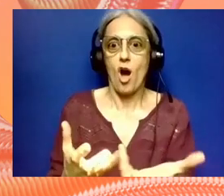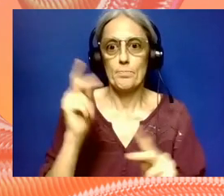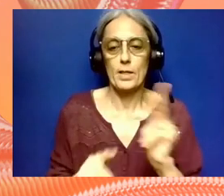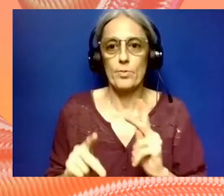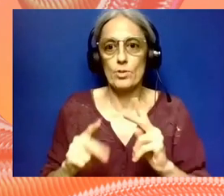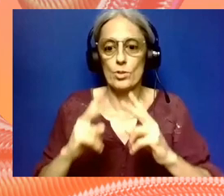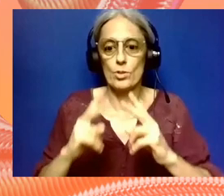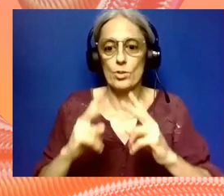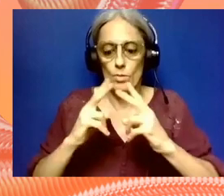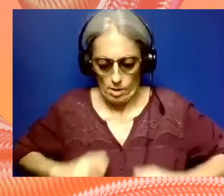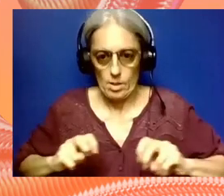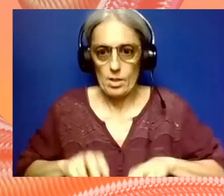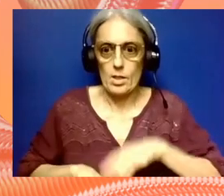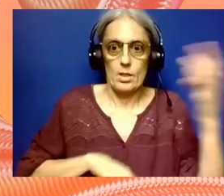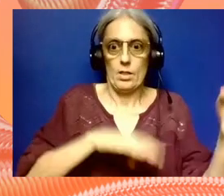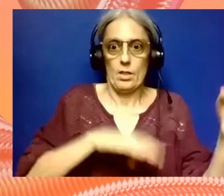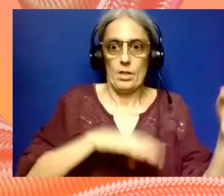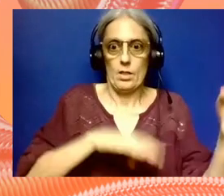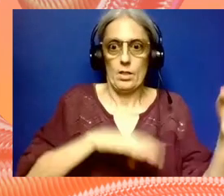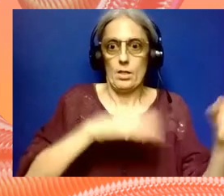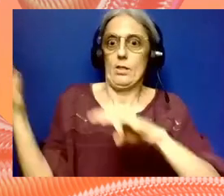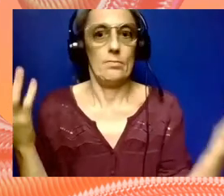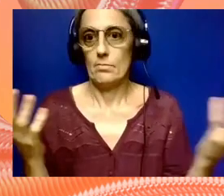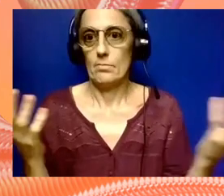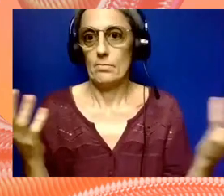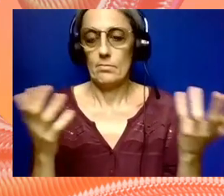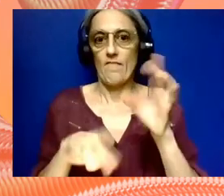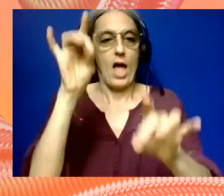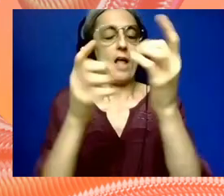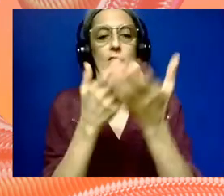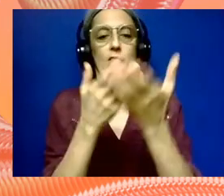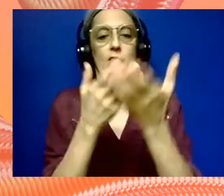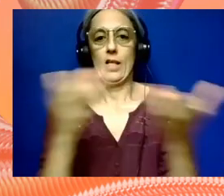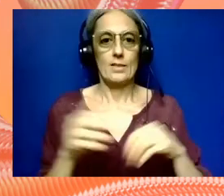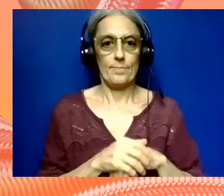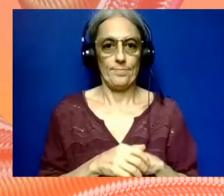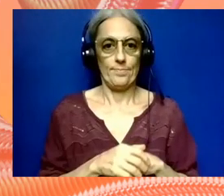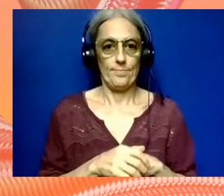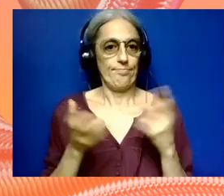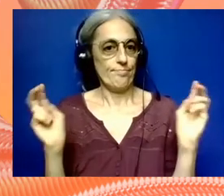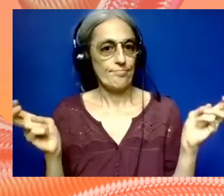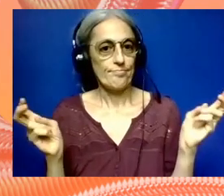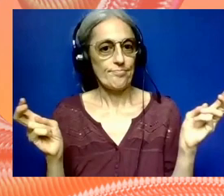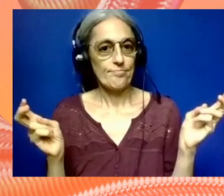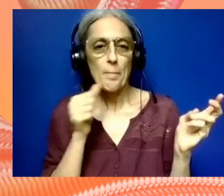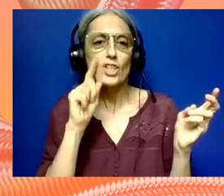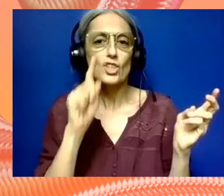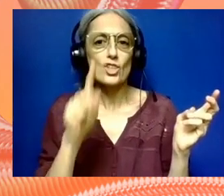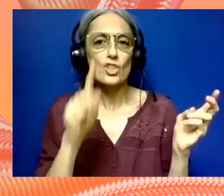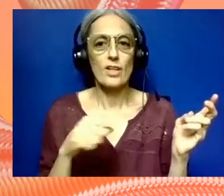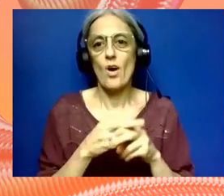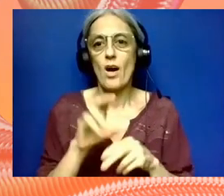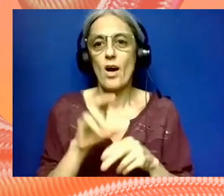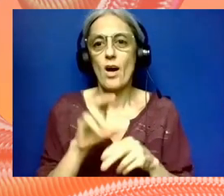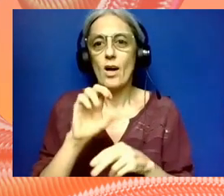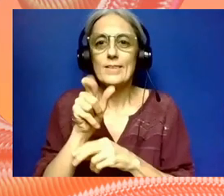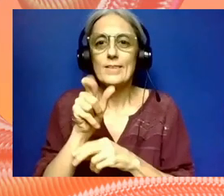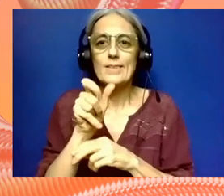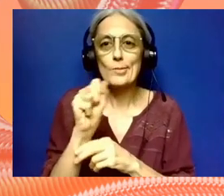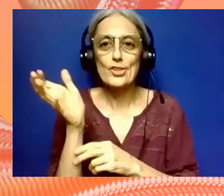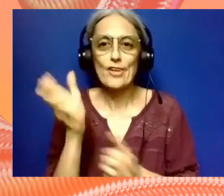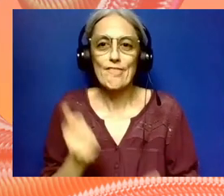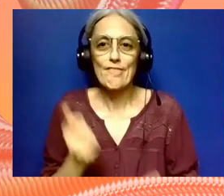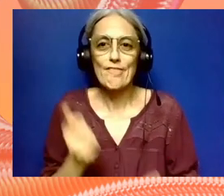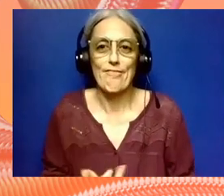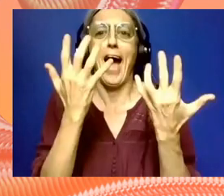unearthing, exposing, and dumpster fire potentially dumpster fire astrology. Magic. I'm wondering if you can just talk a little